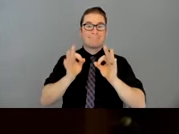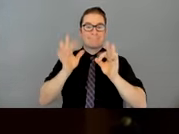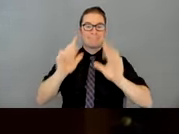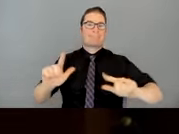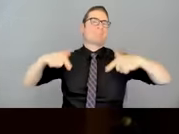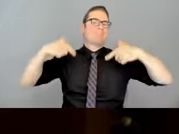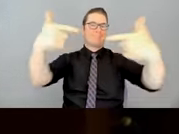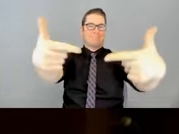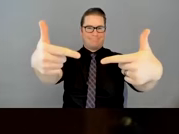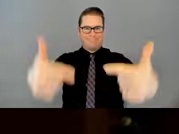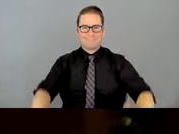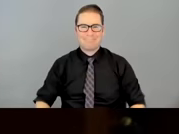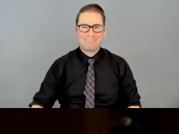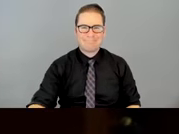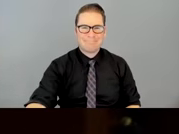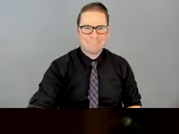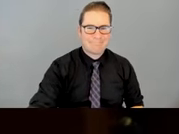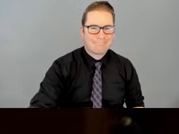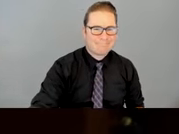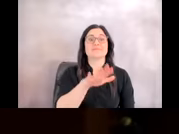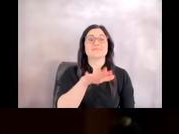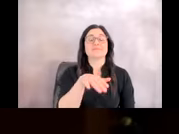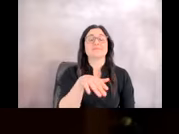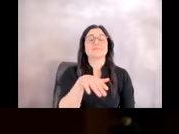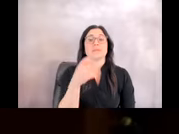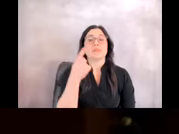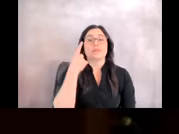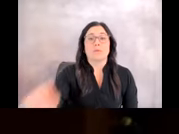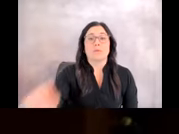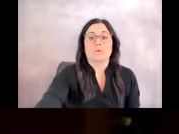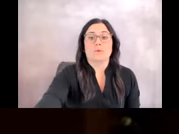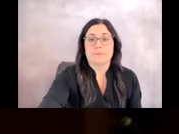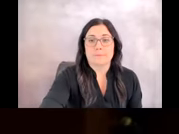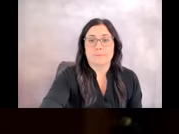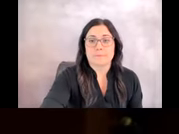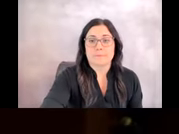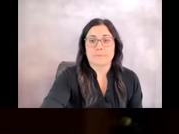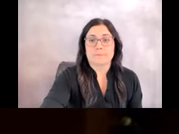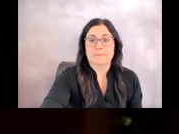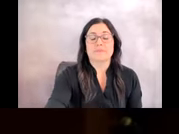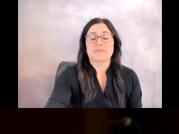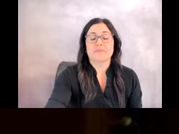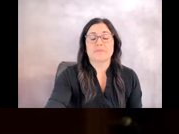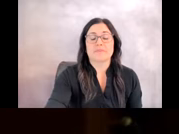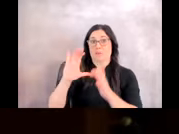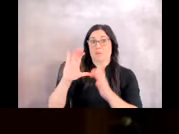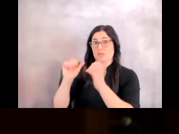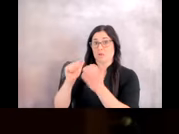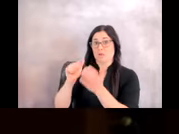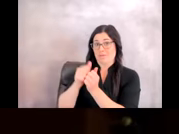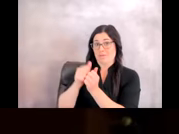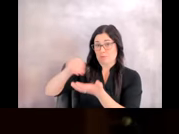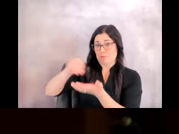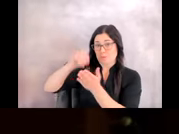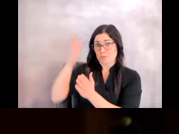In your student communications, Marianne was saying something and I just went blank on it, but I'm sure it'll come back to me.